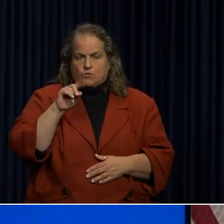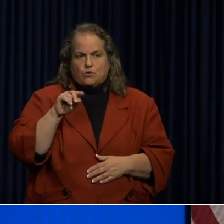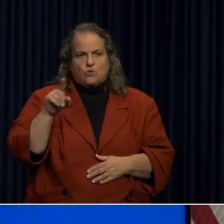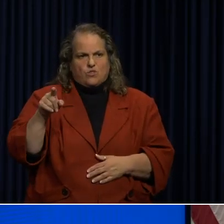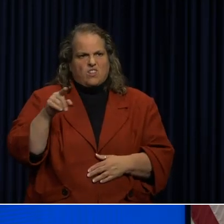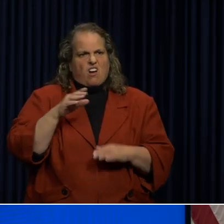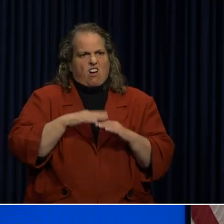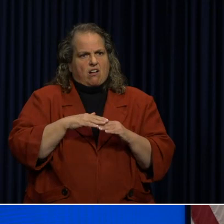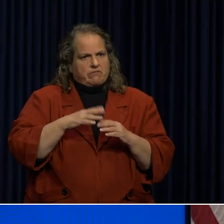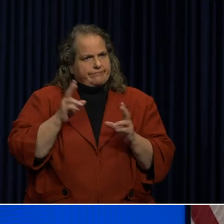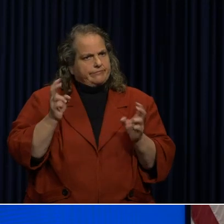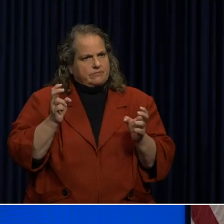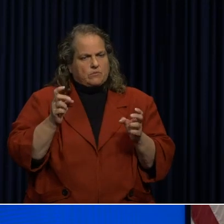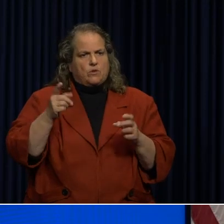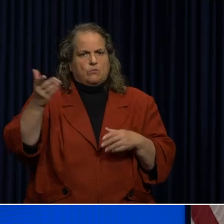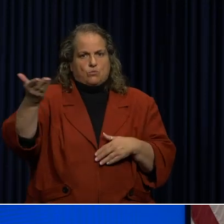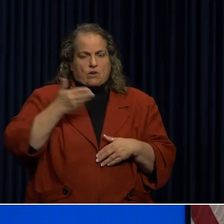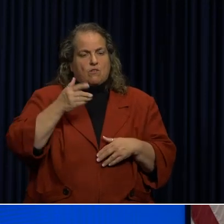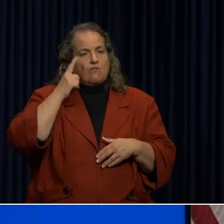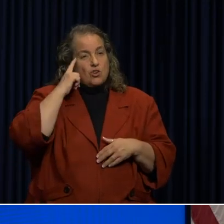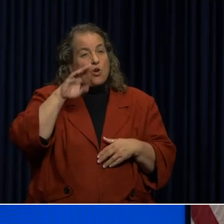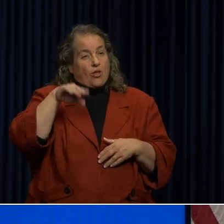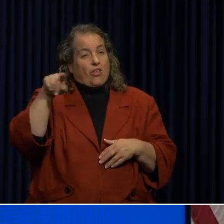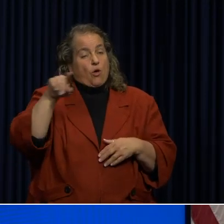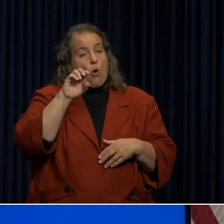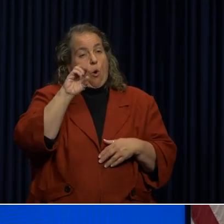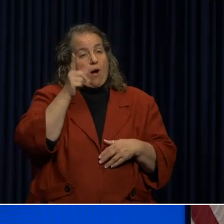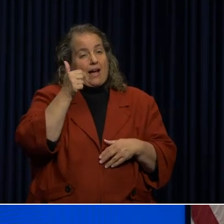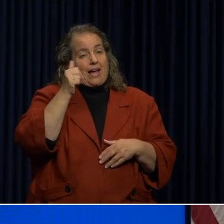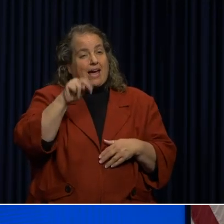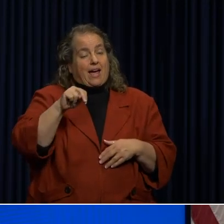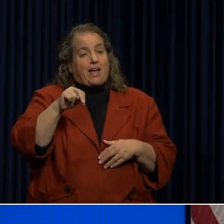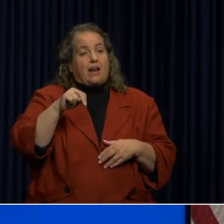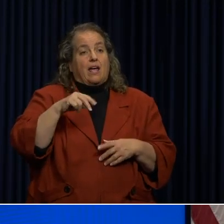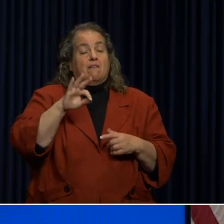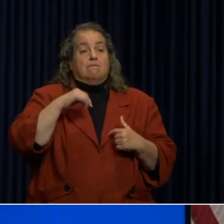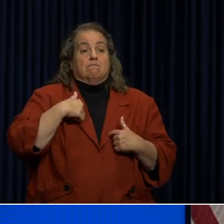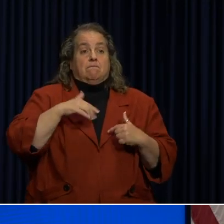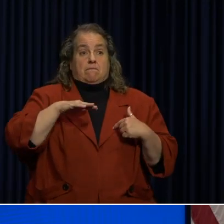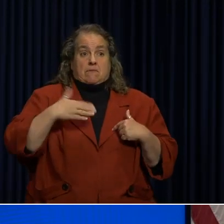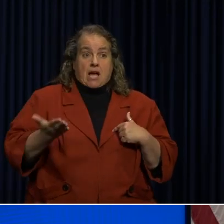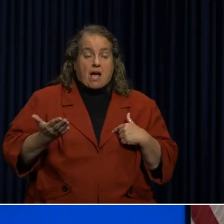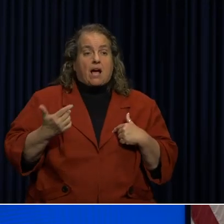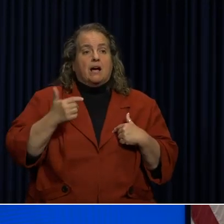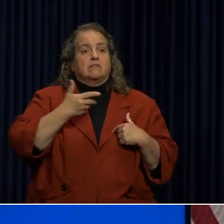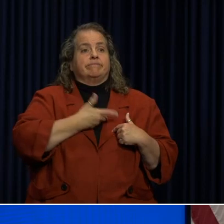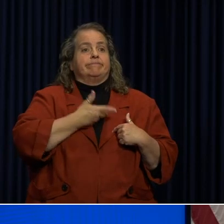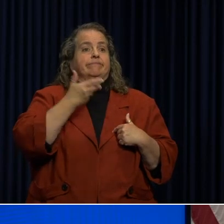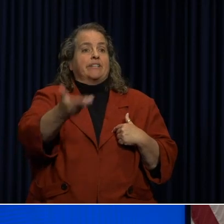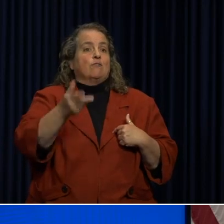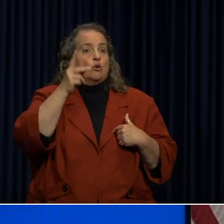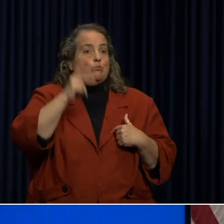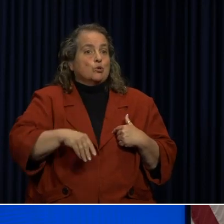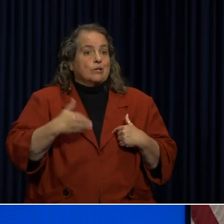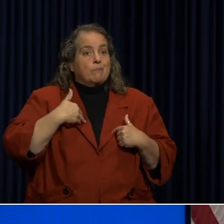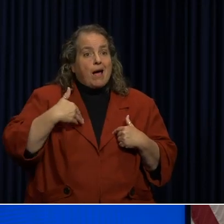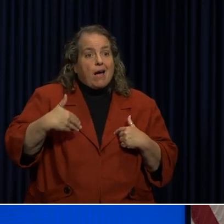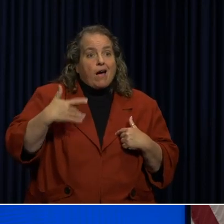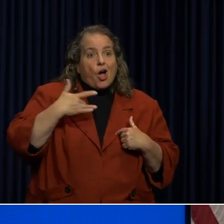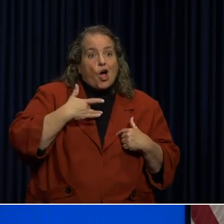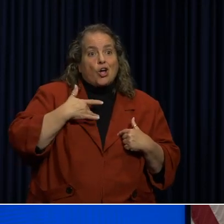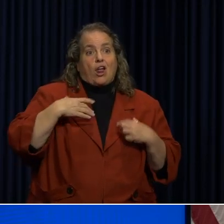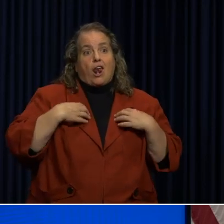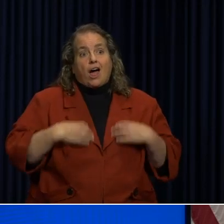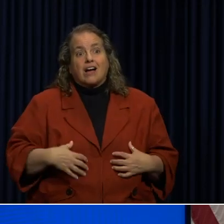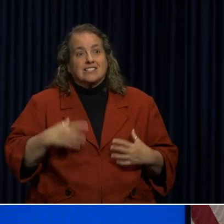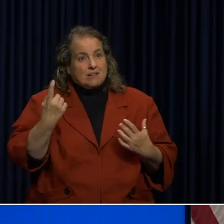front line to ensure the process of organ donation and transplantation happens even in the midst of this pandemic. Our circuit clerk staff